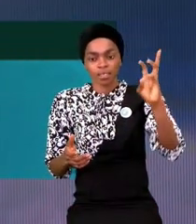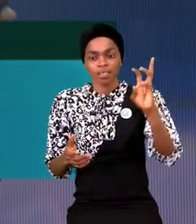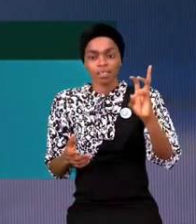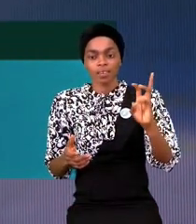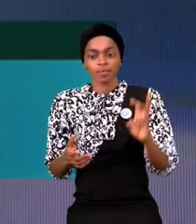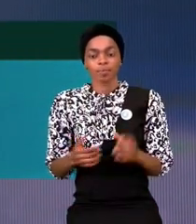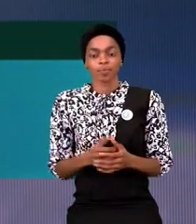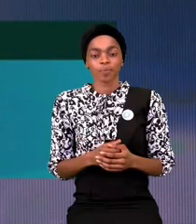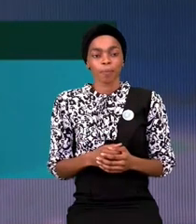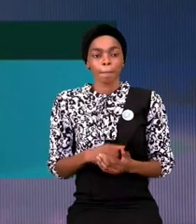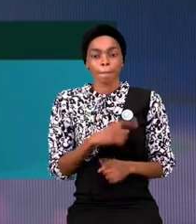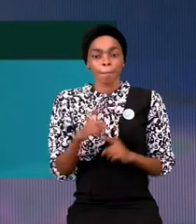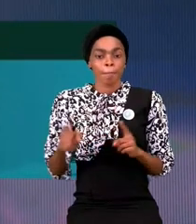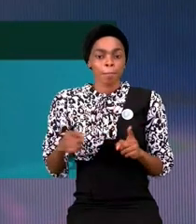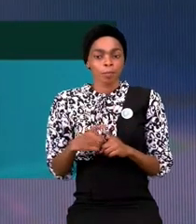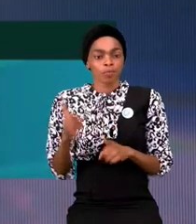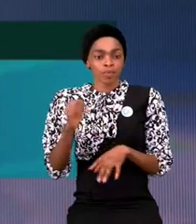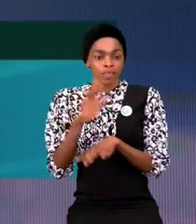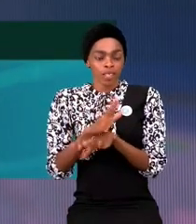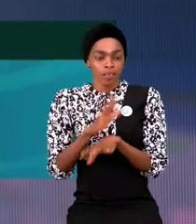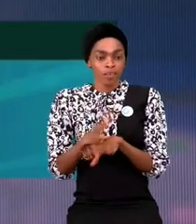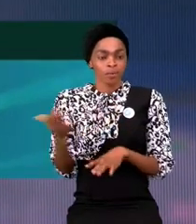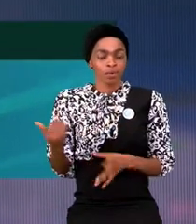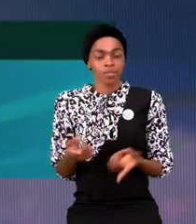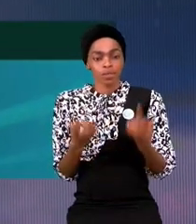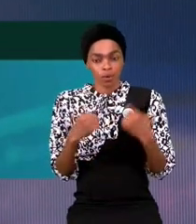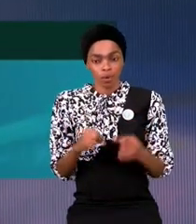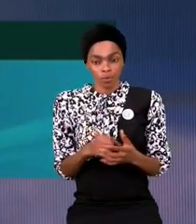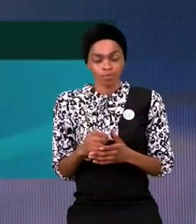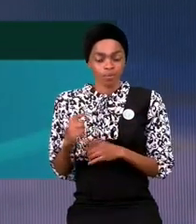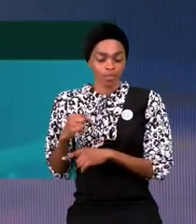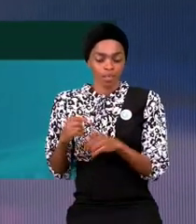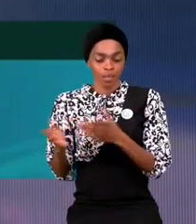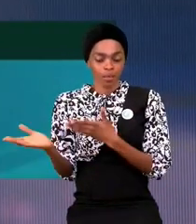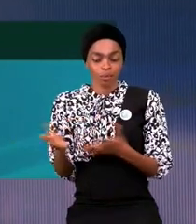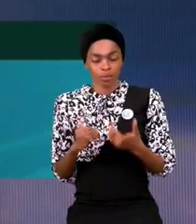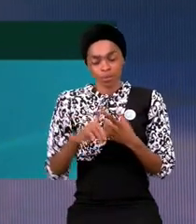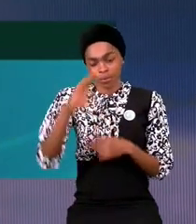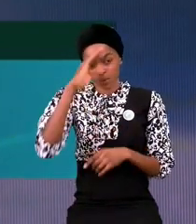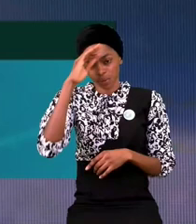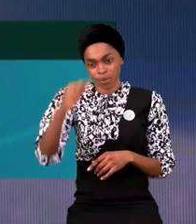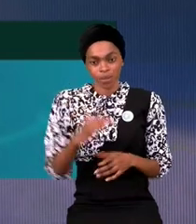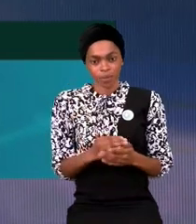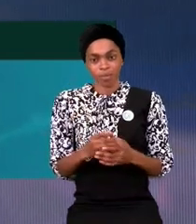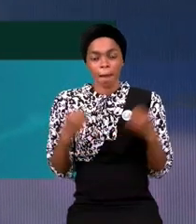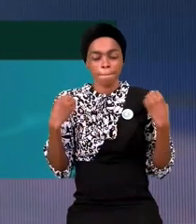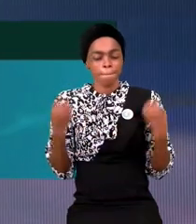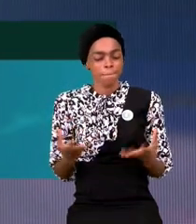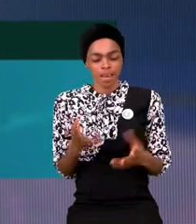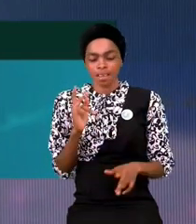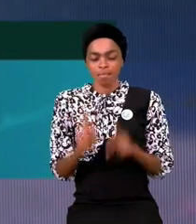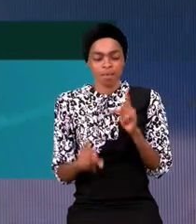they brought unto him many that were possessed with devils, and he